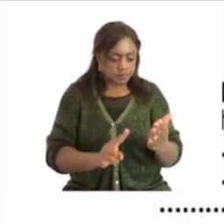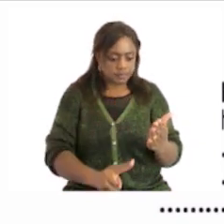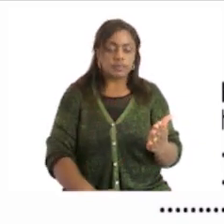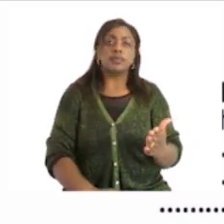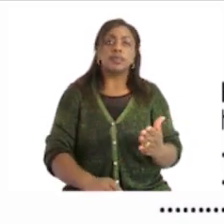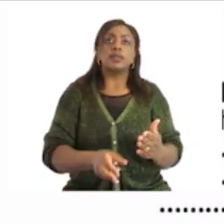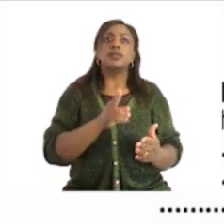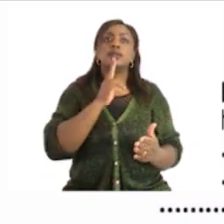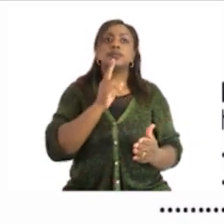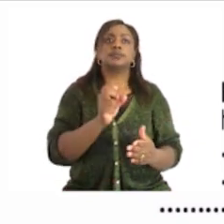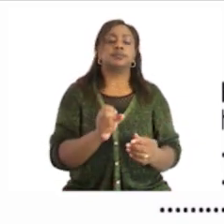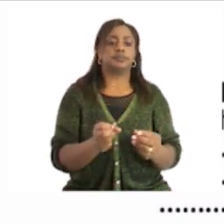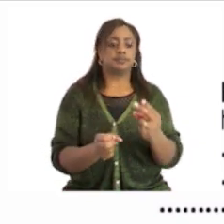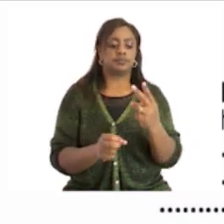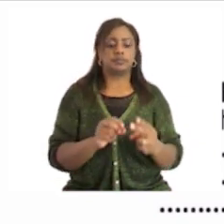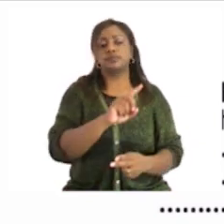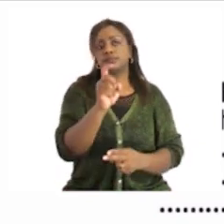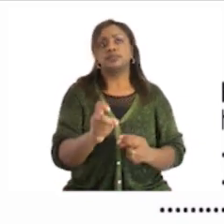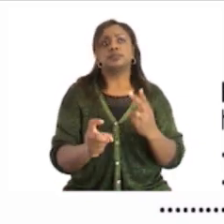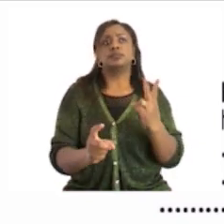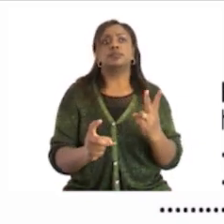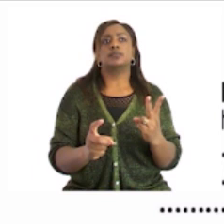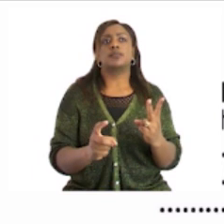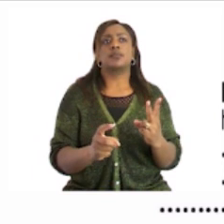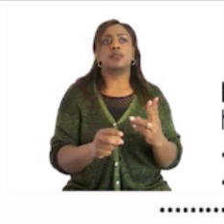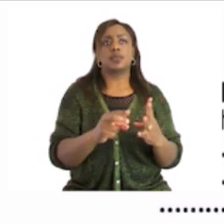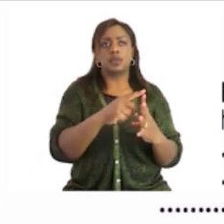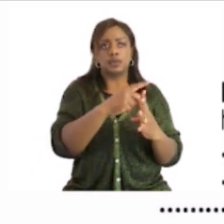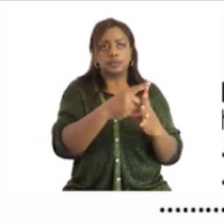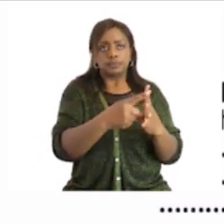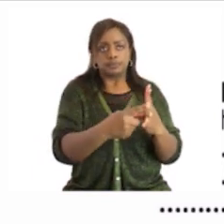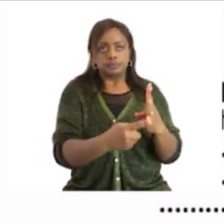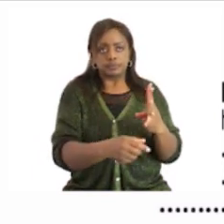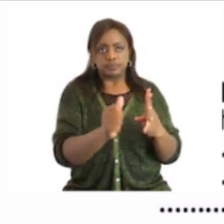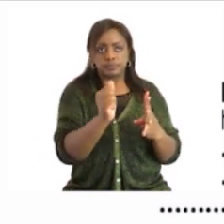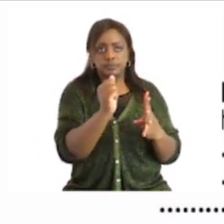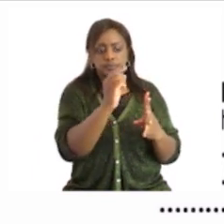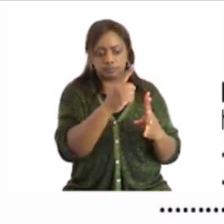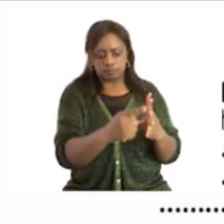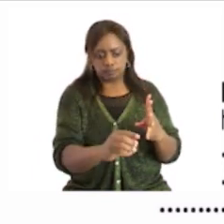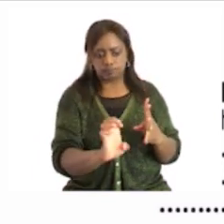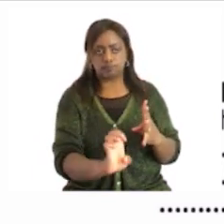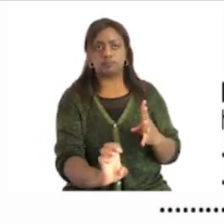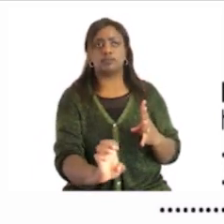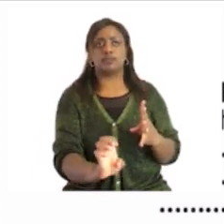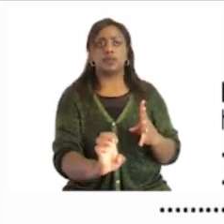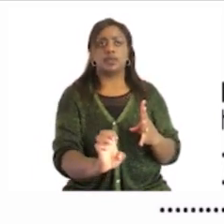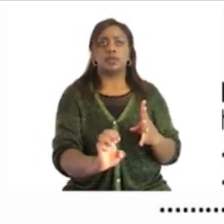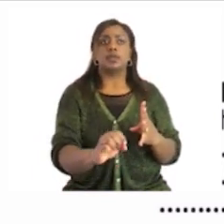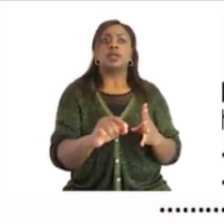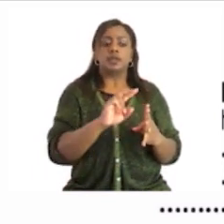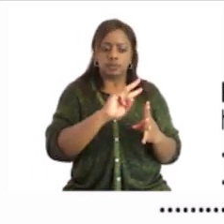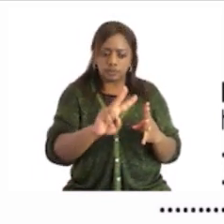do. Question 2, for each of the following sentences below, state if it is true or false. So in the